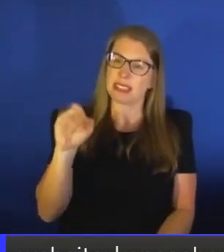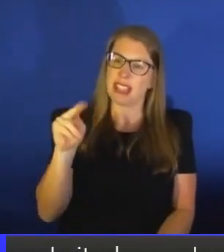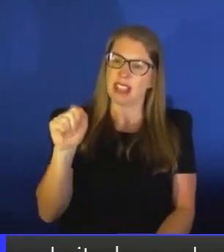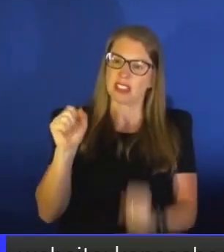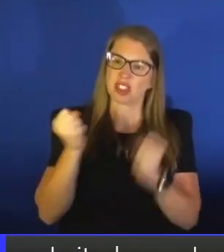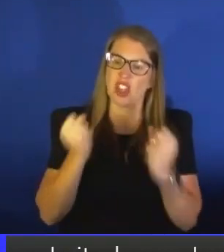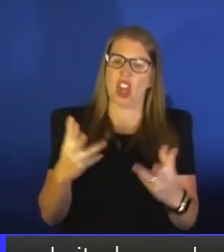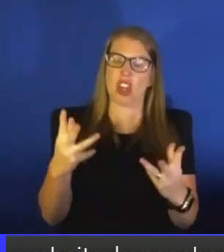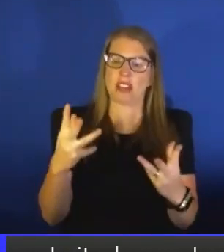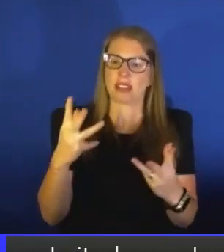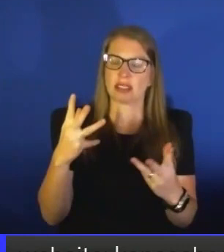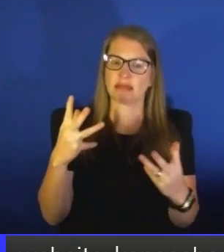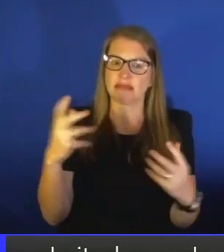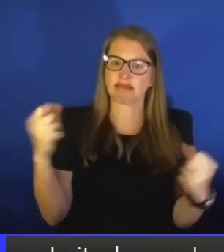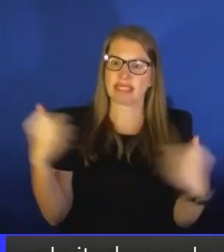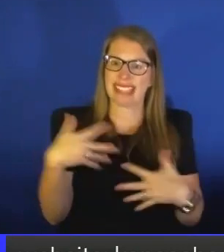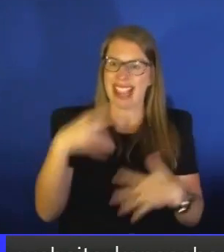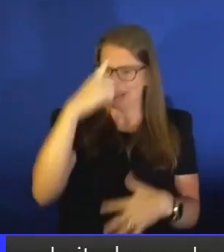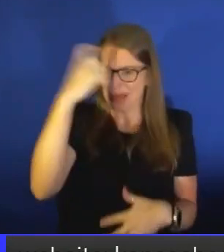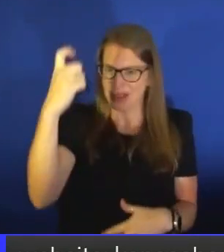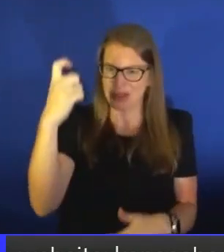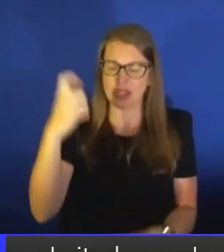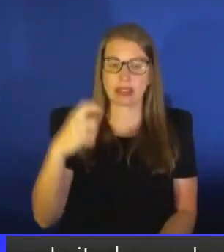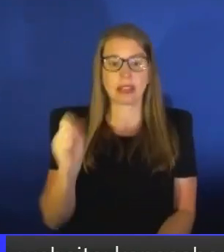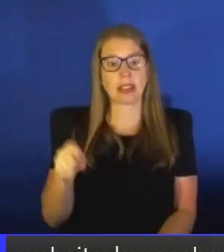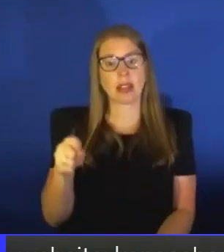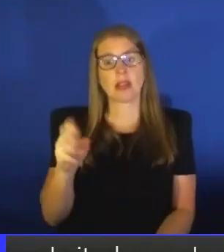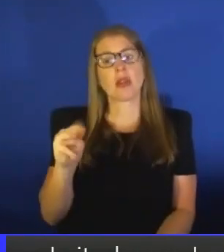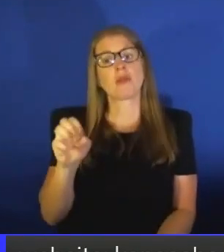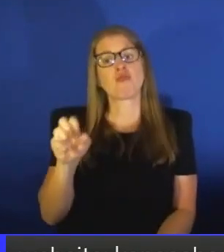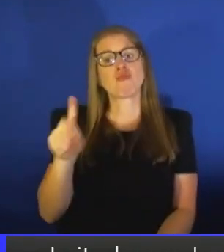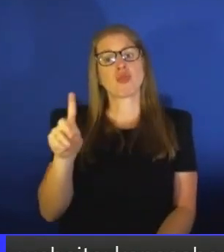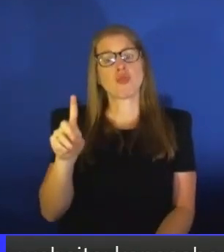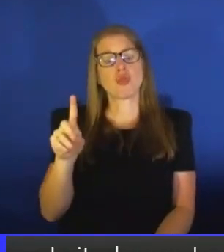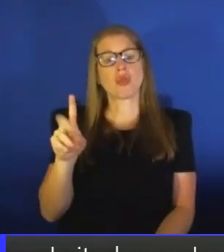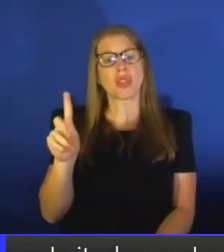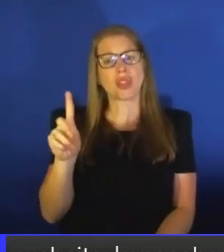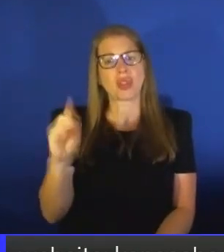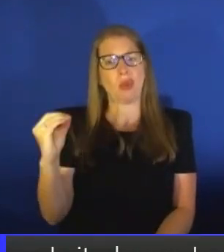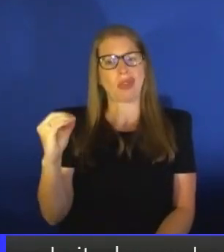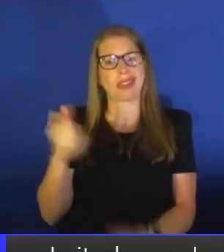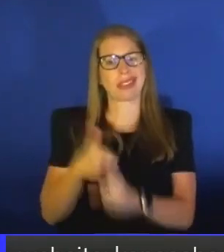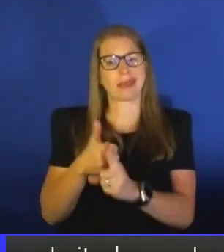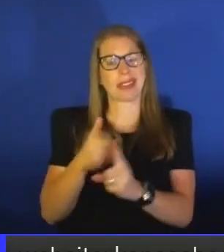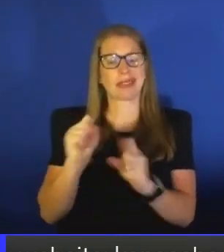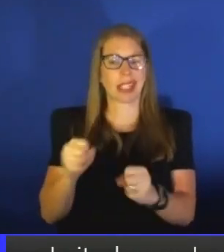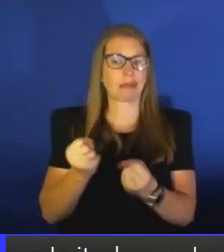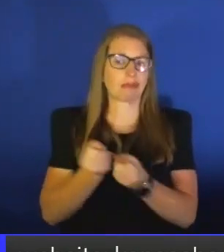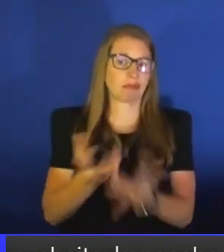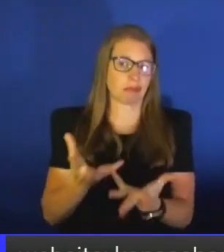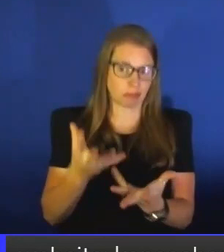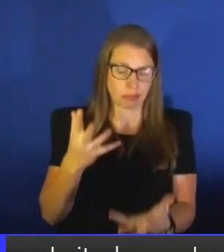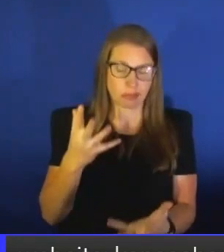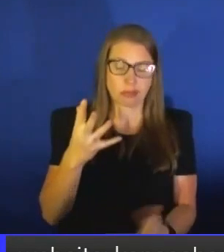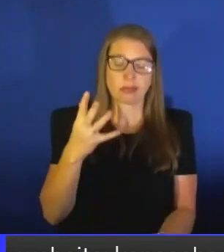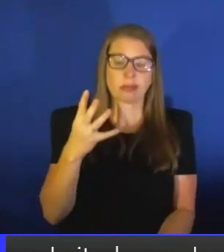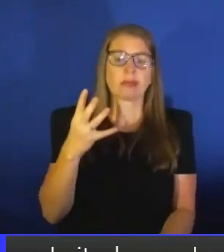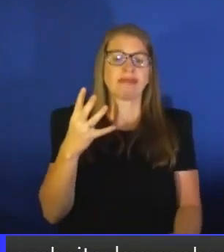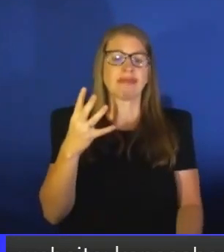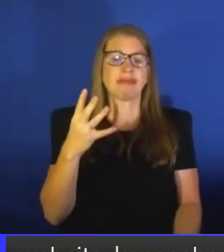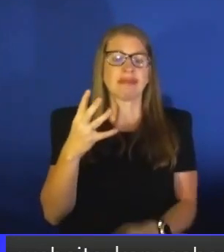lots of things that can lead to nightmares. Just mood disorders themselves can lead to nightmares. So there's lots of factors. We